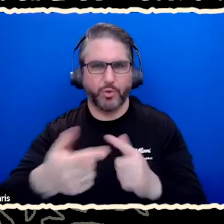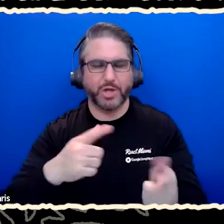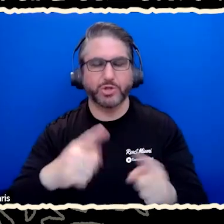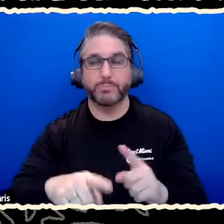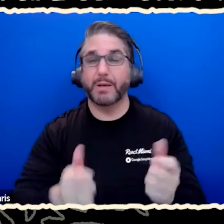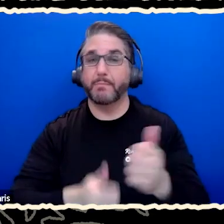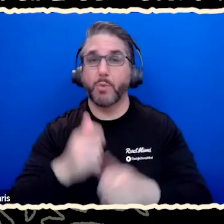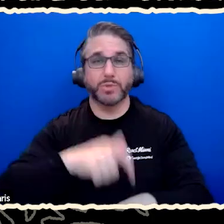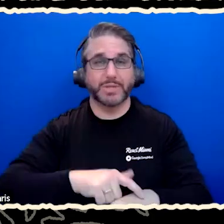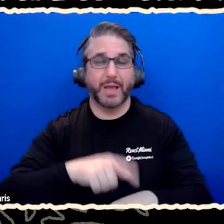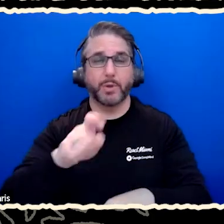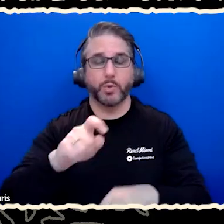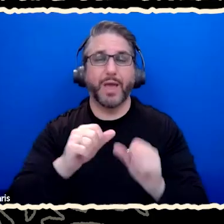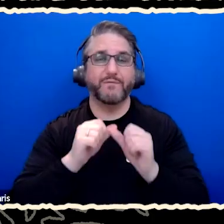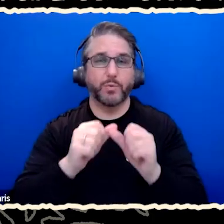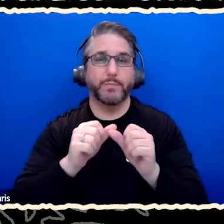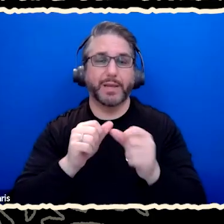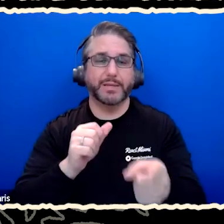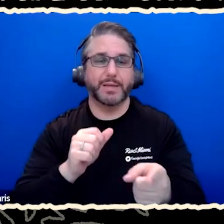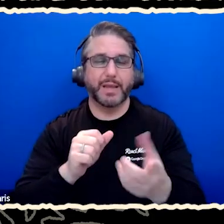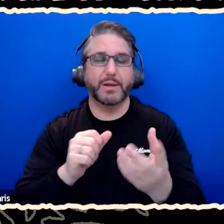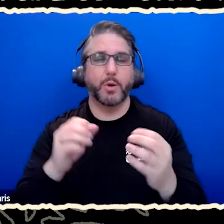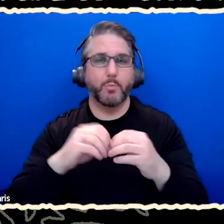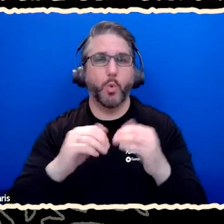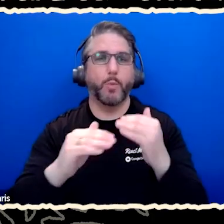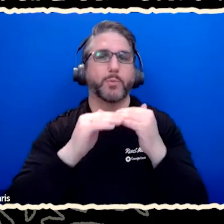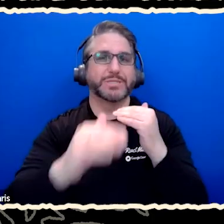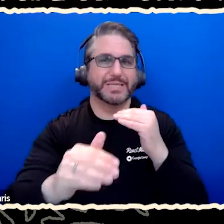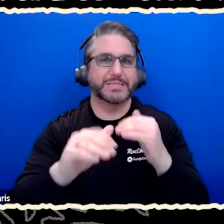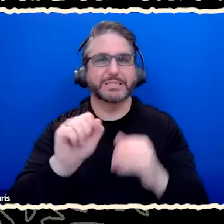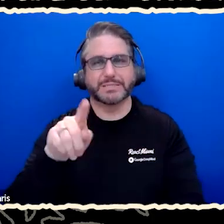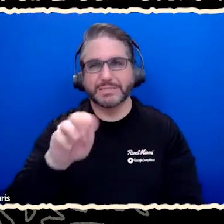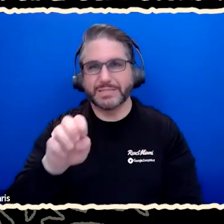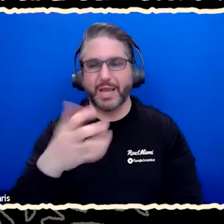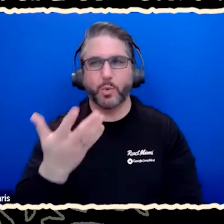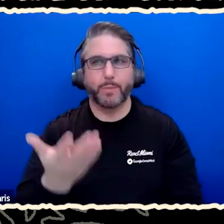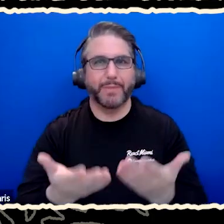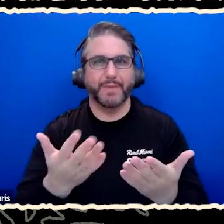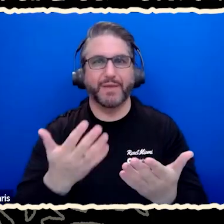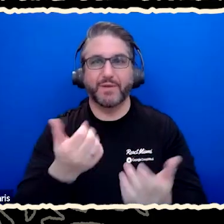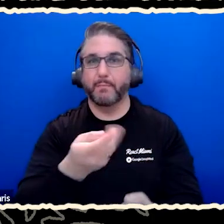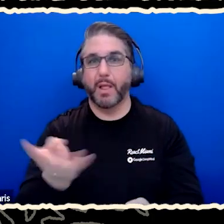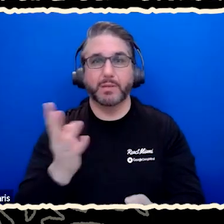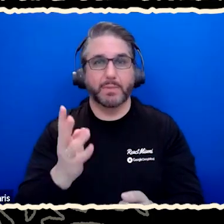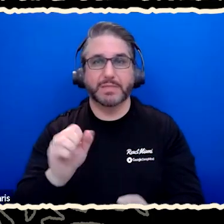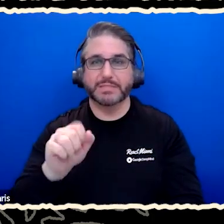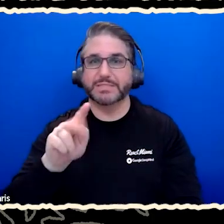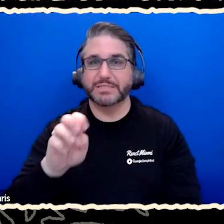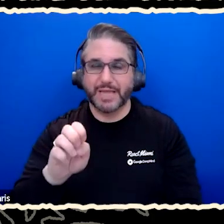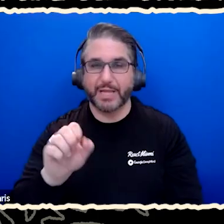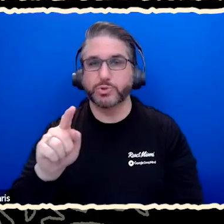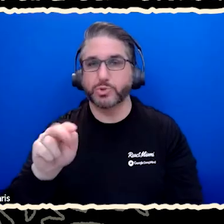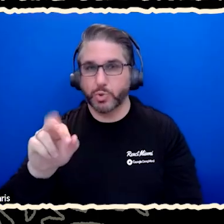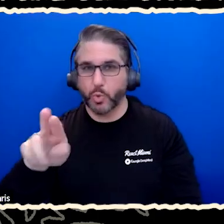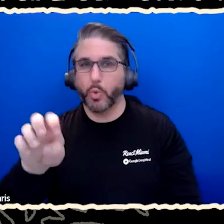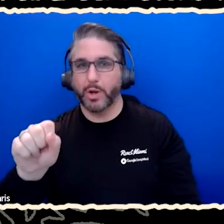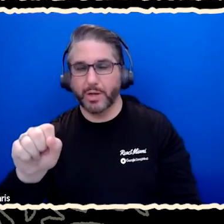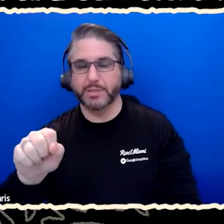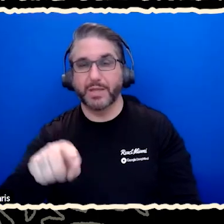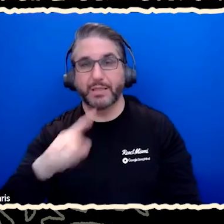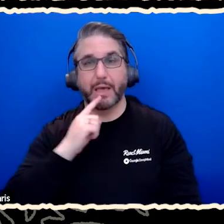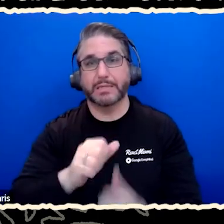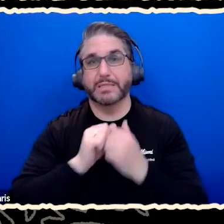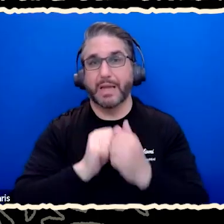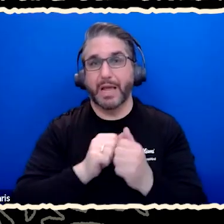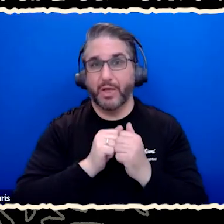also maintain a, let's say, more persistent state, or maybe even multiple state stores that